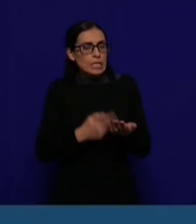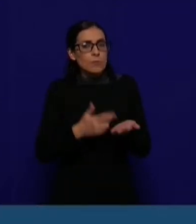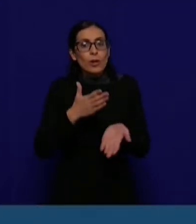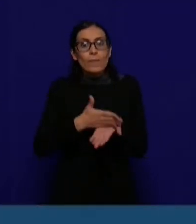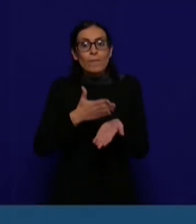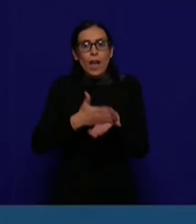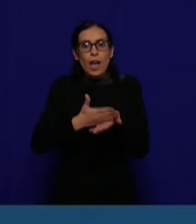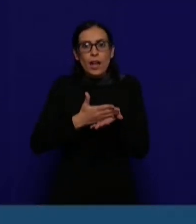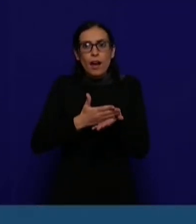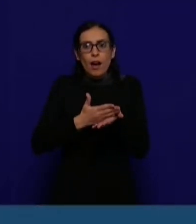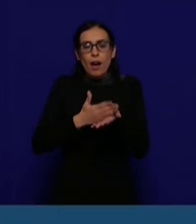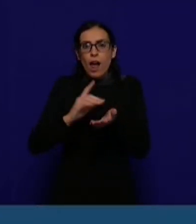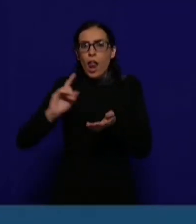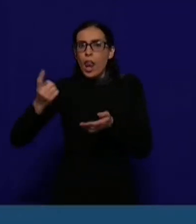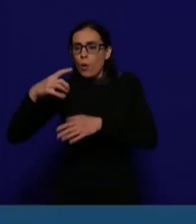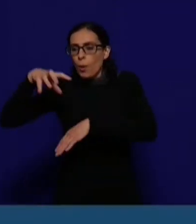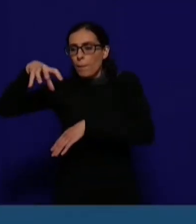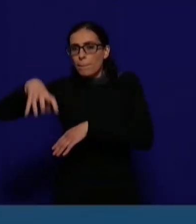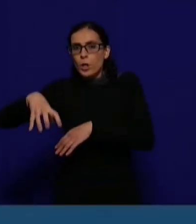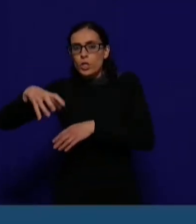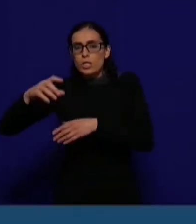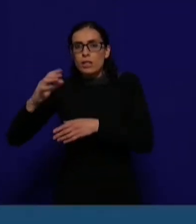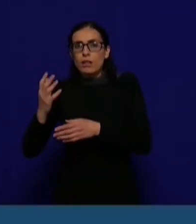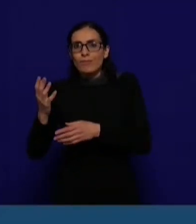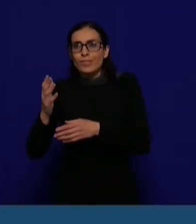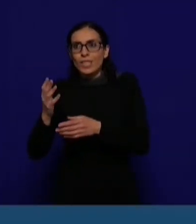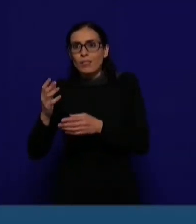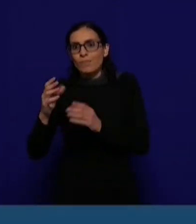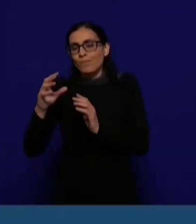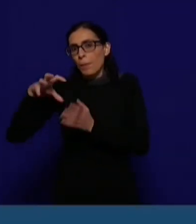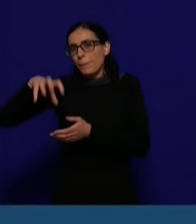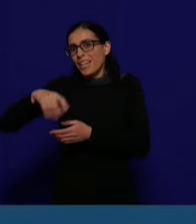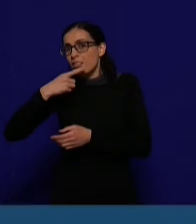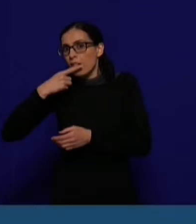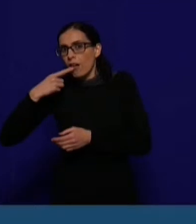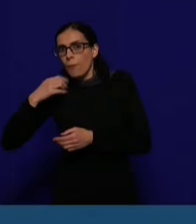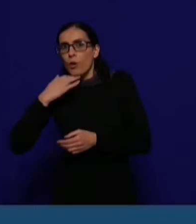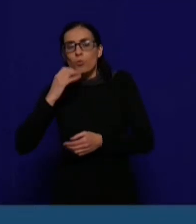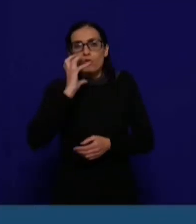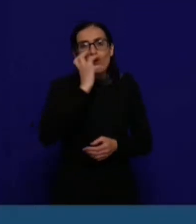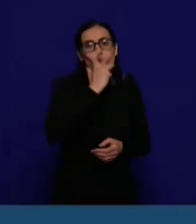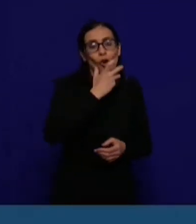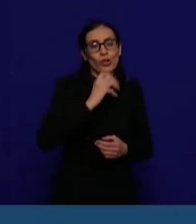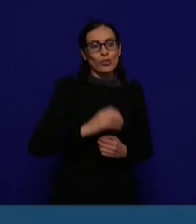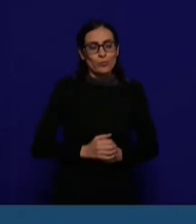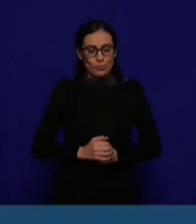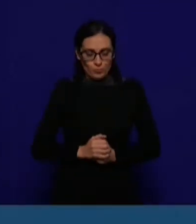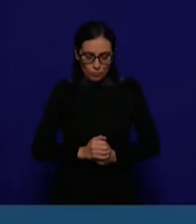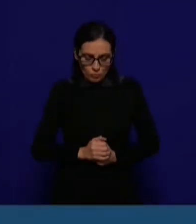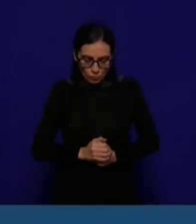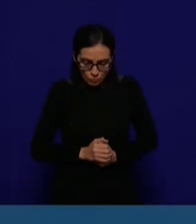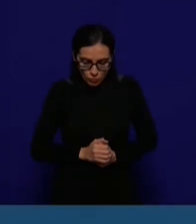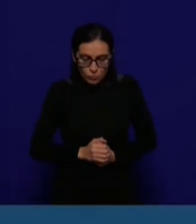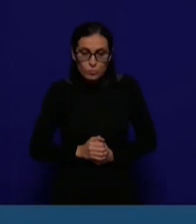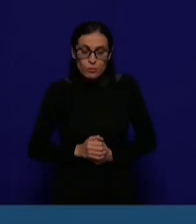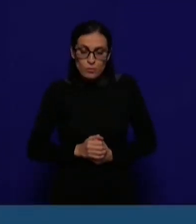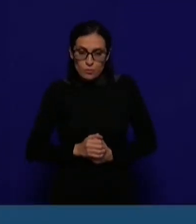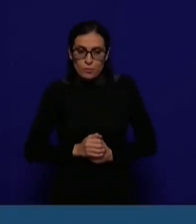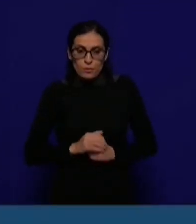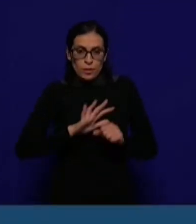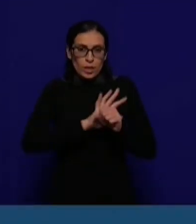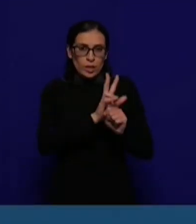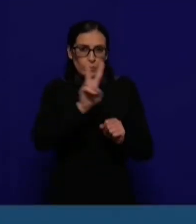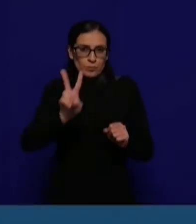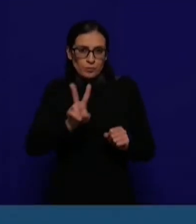ikunu qalbtali f'pajjiżi oħra. Grazzi. Bħalma semmejt il-varjant Brażiljan aħna kellna